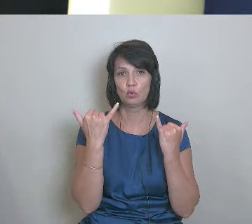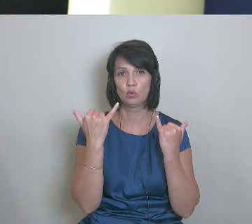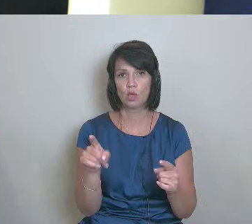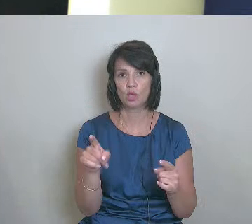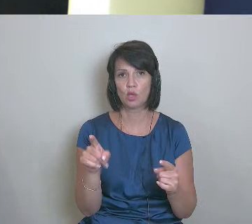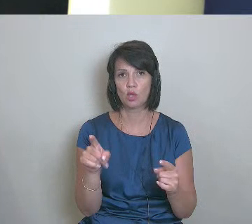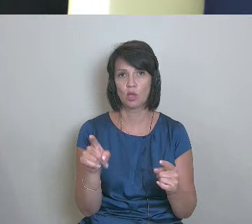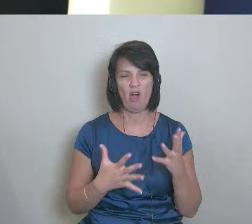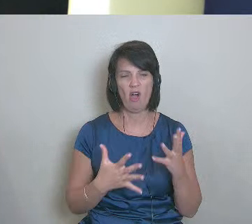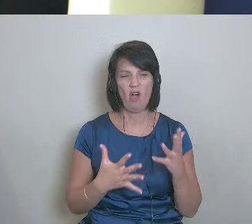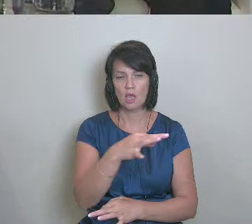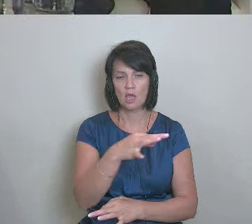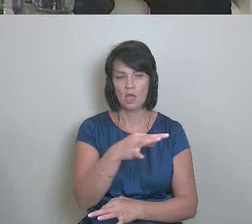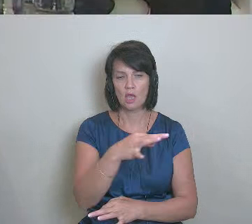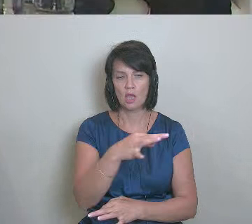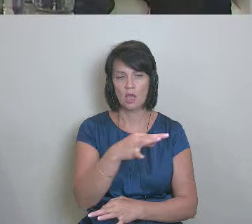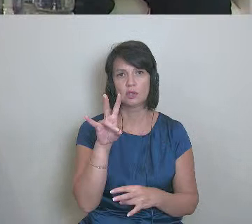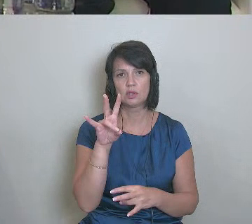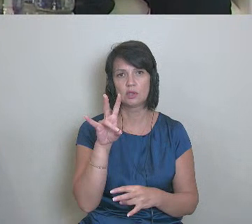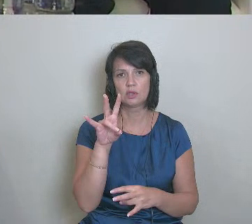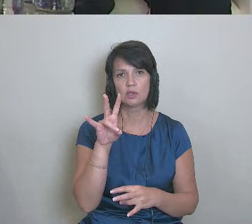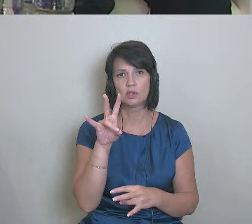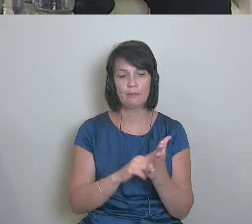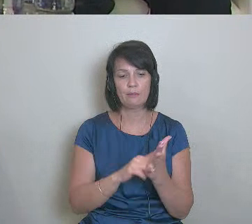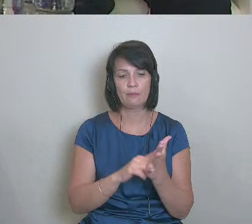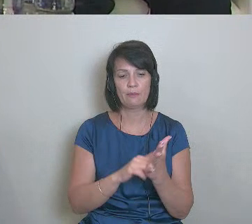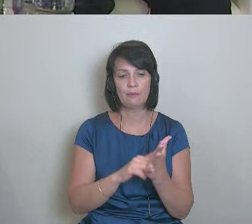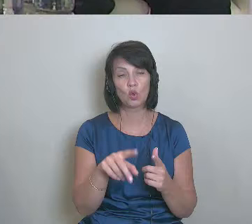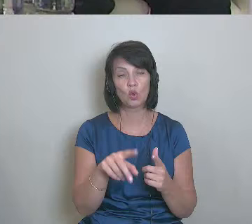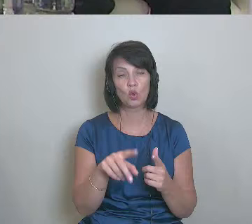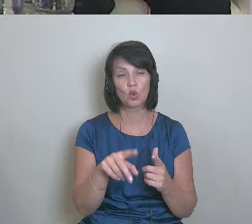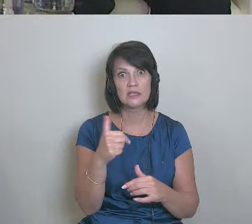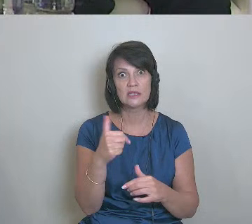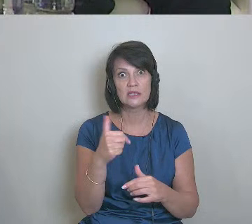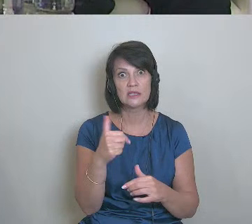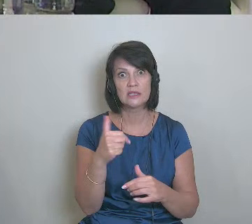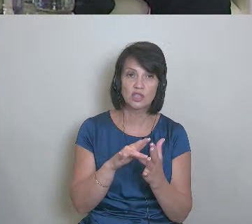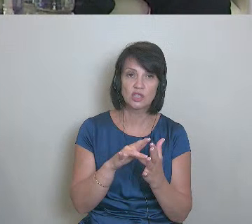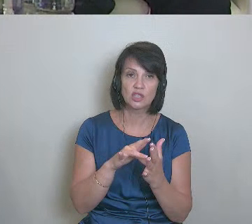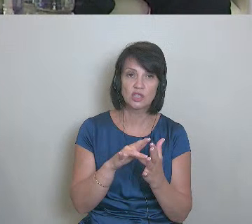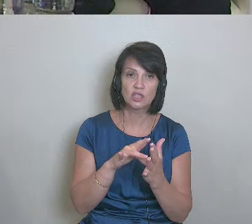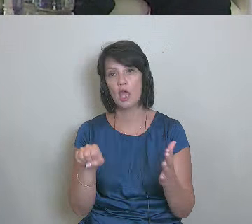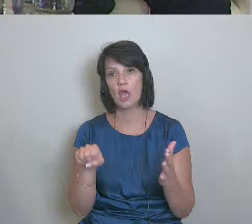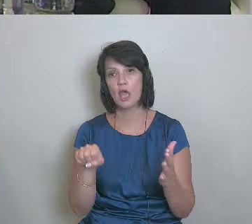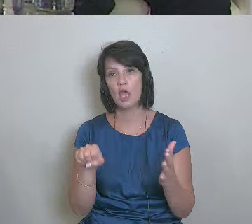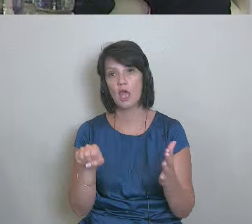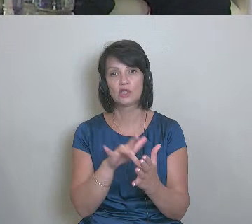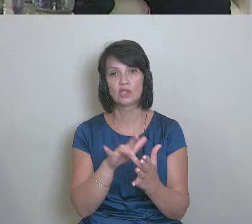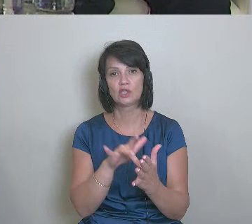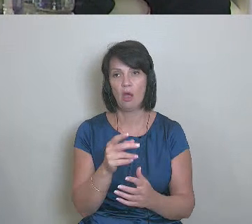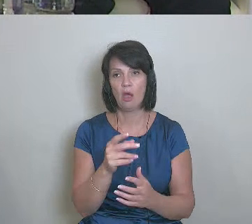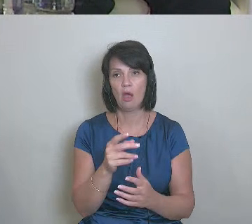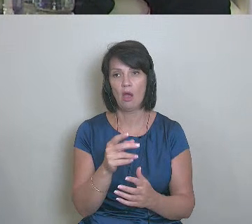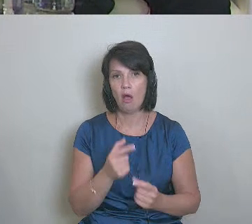increased. And that's why there are a lot of discussions to what extent this is